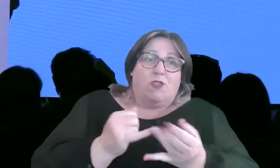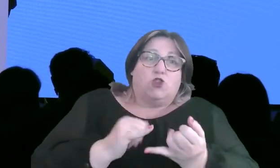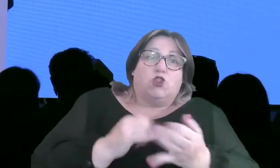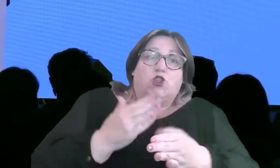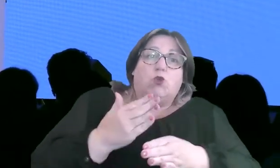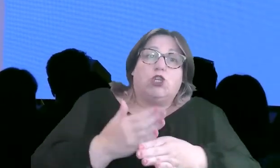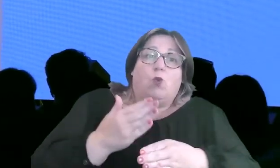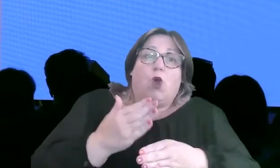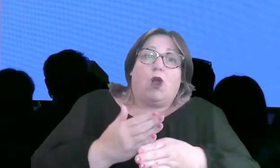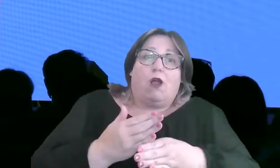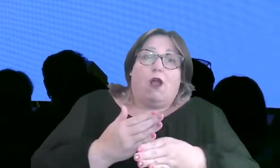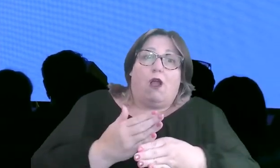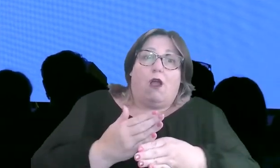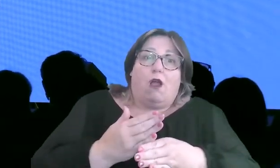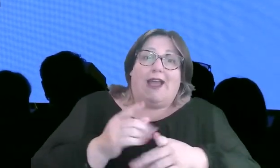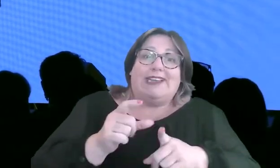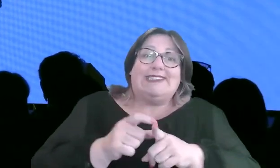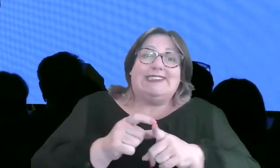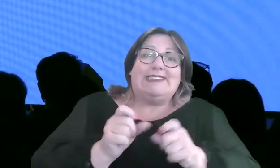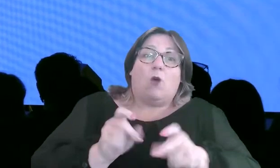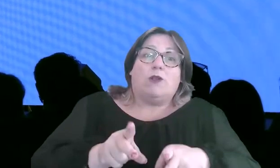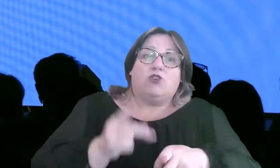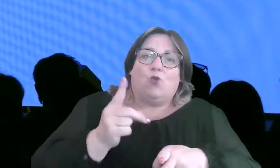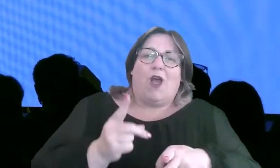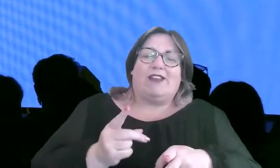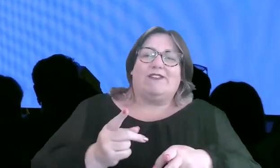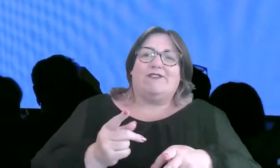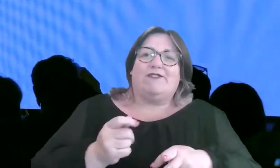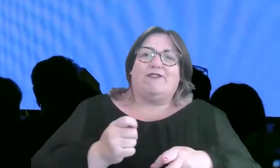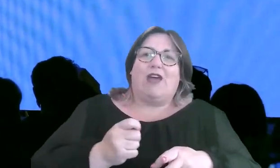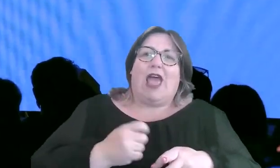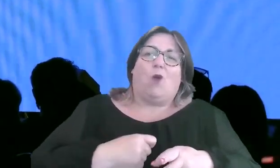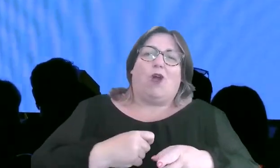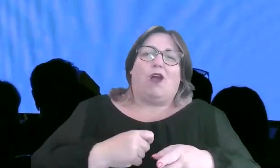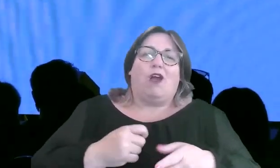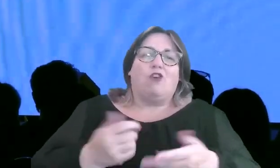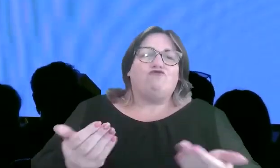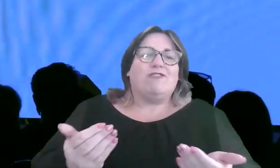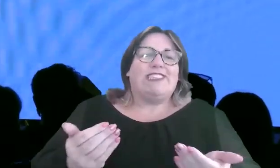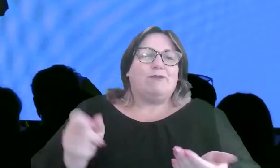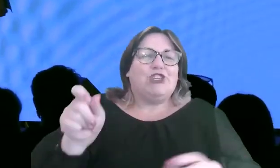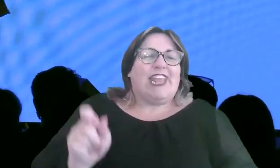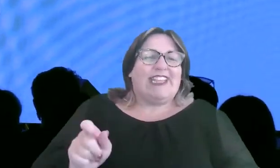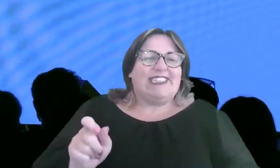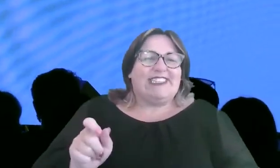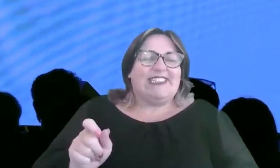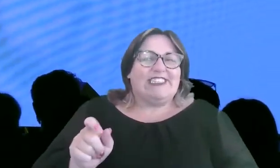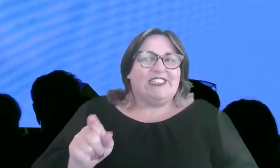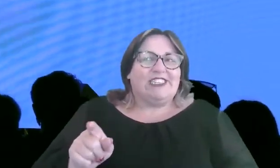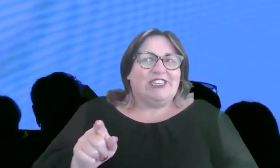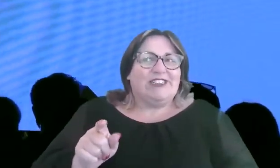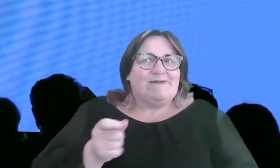our receptions, and she explained to me with a smile on her face just how AI is slashing